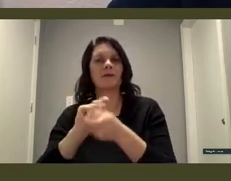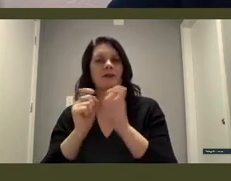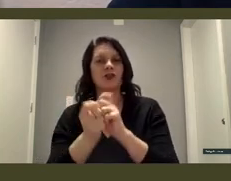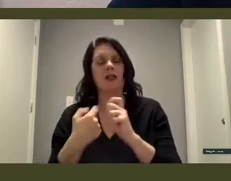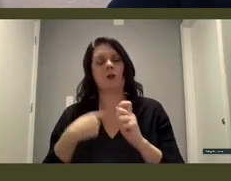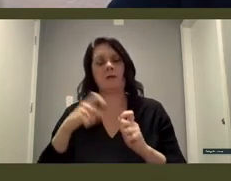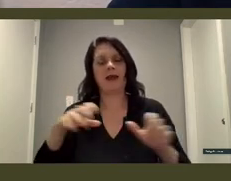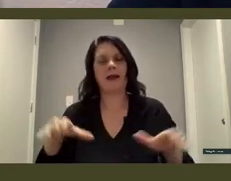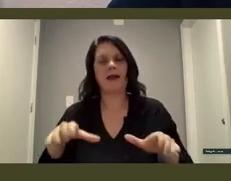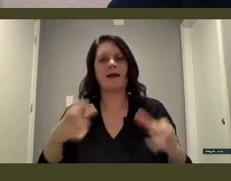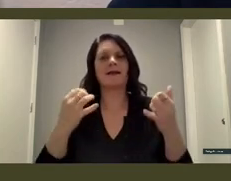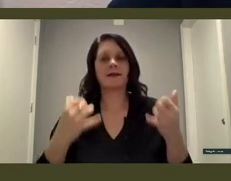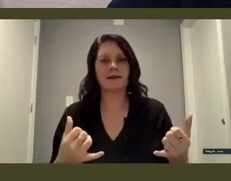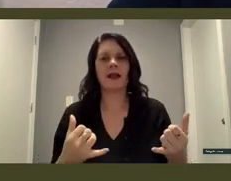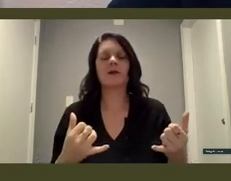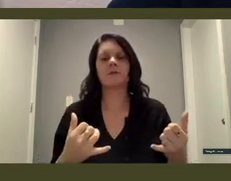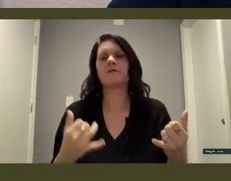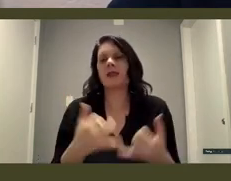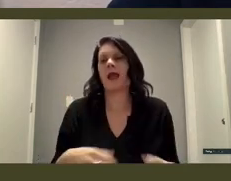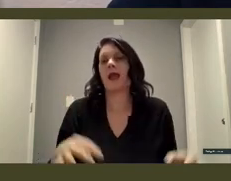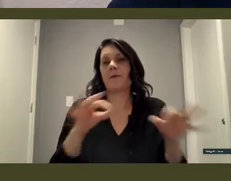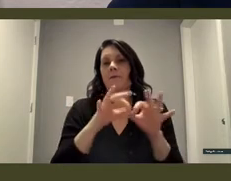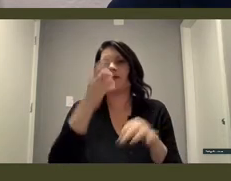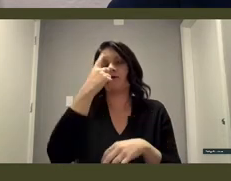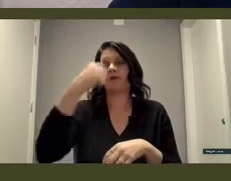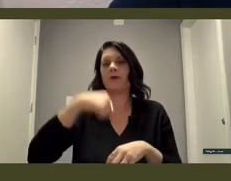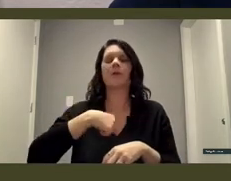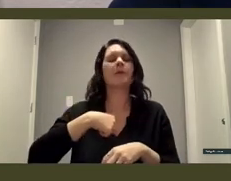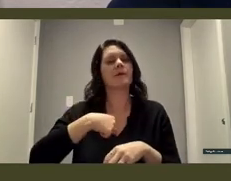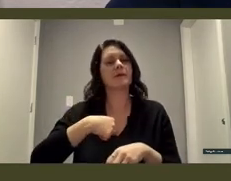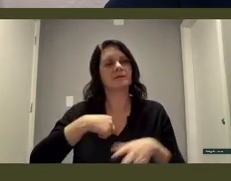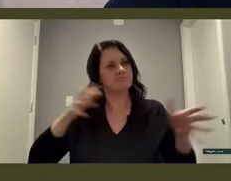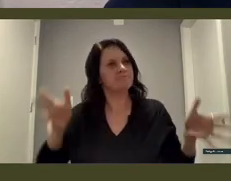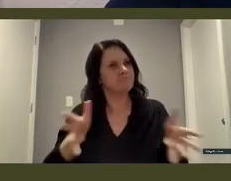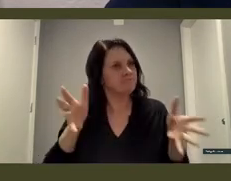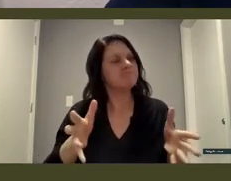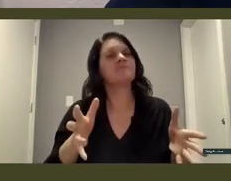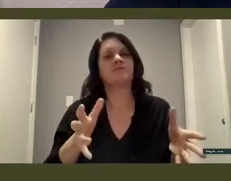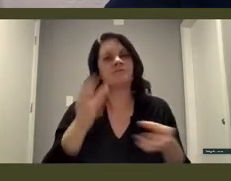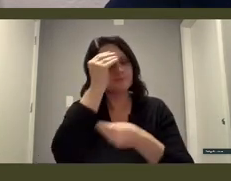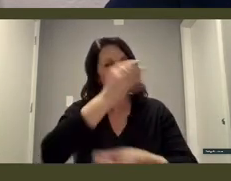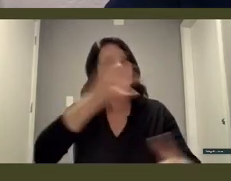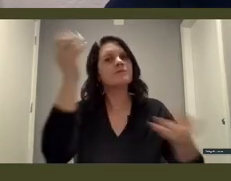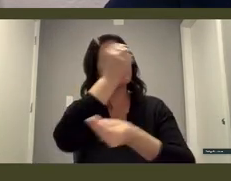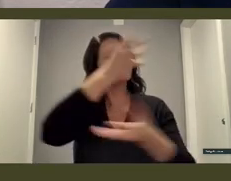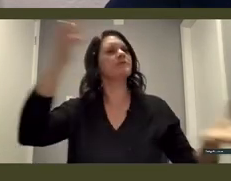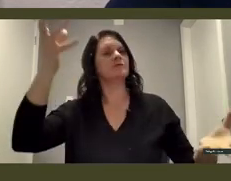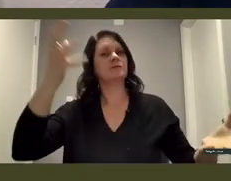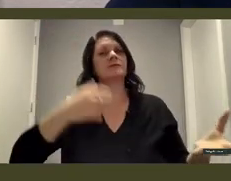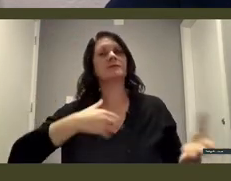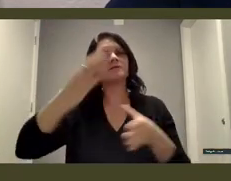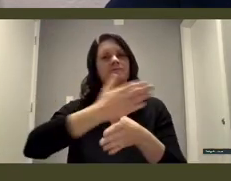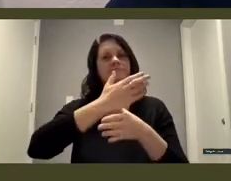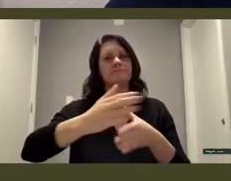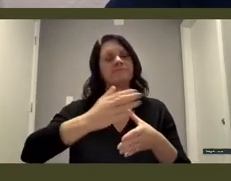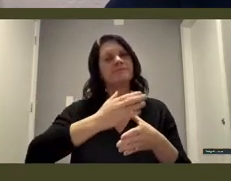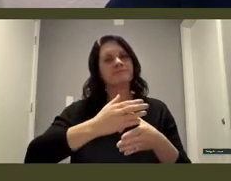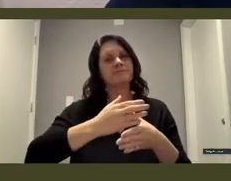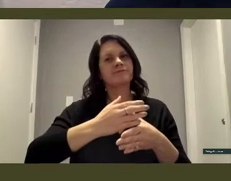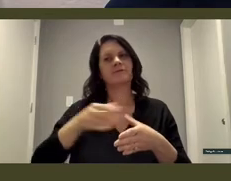say it's very important for me to keep in the space and to also bring more youth on the platform and to also get my voice being